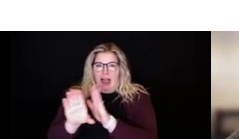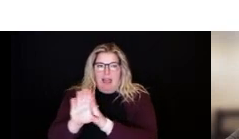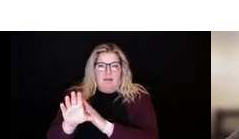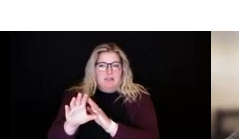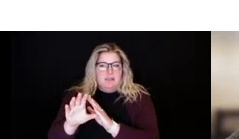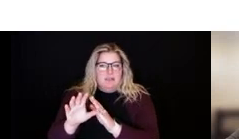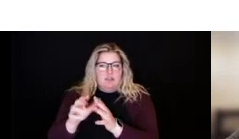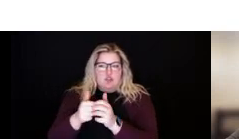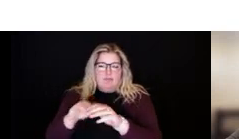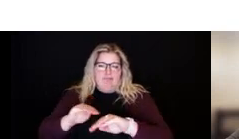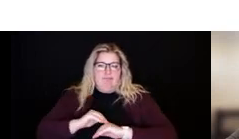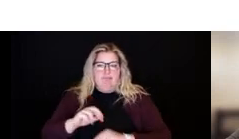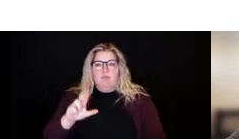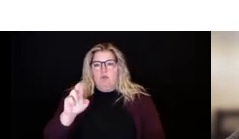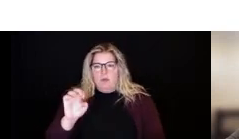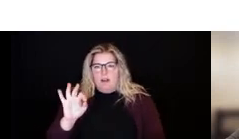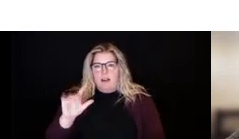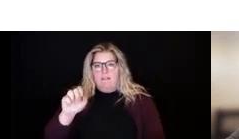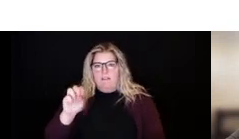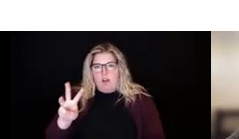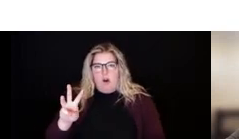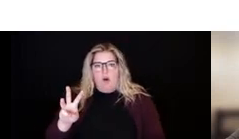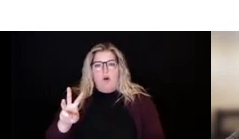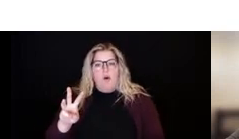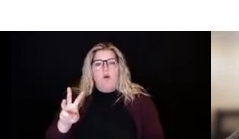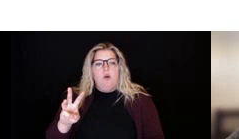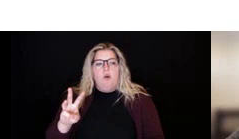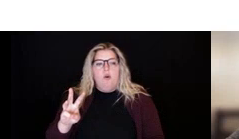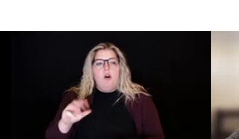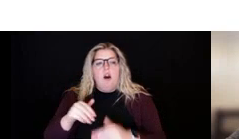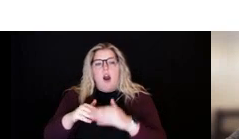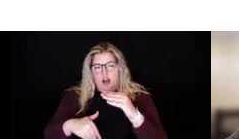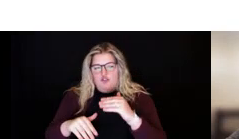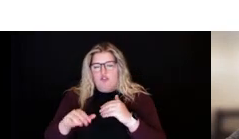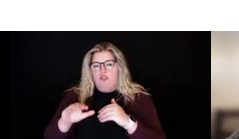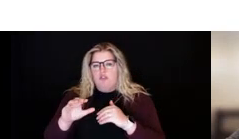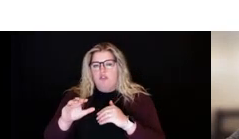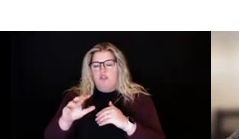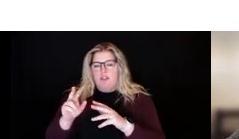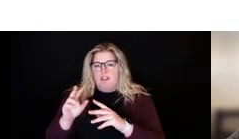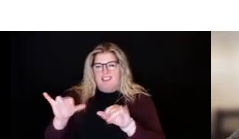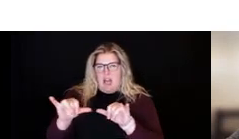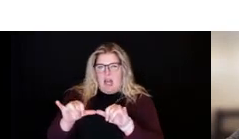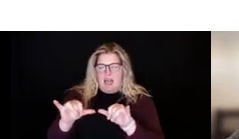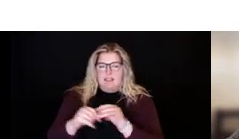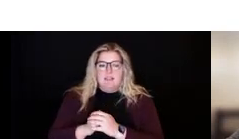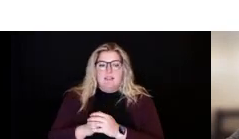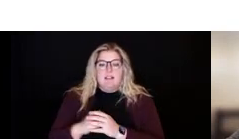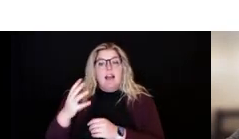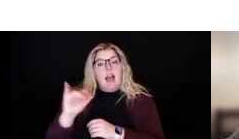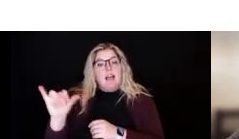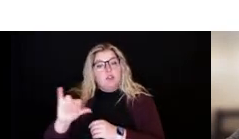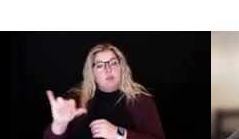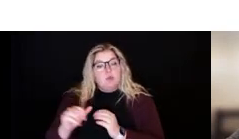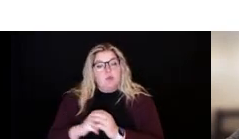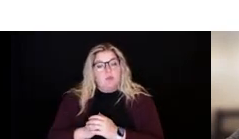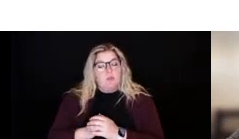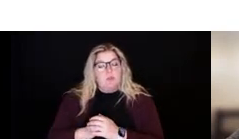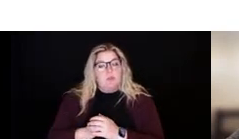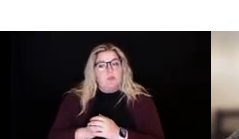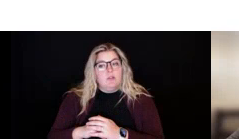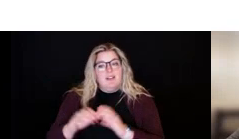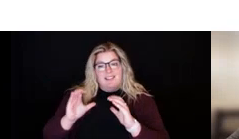reflow below that iPad landscape viewport size. And further, because it was the